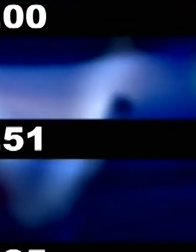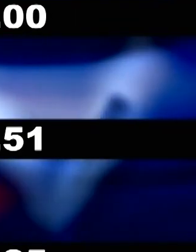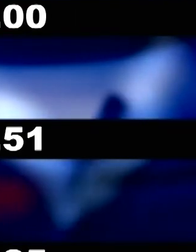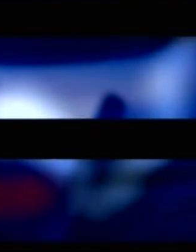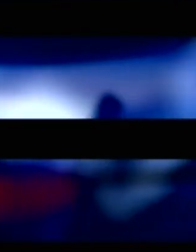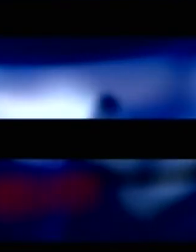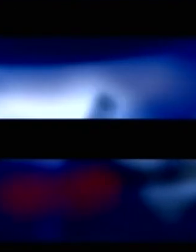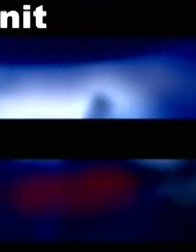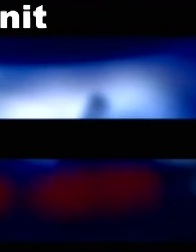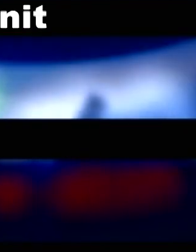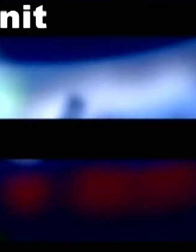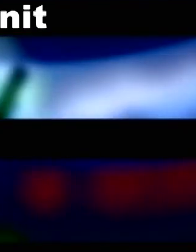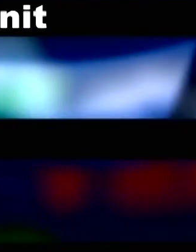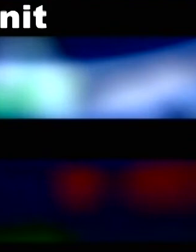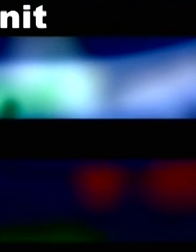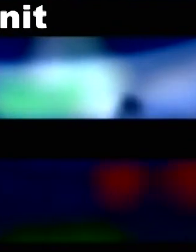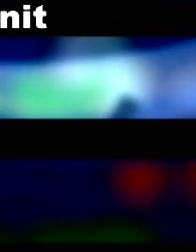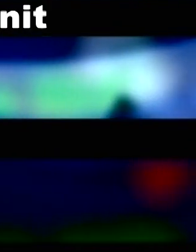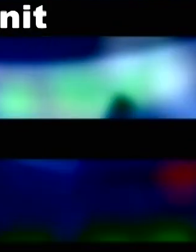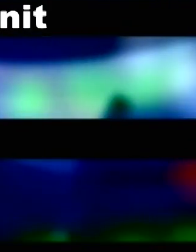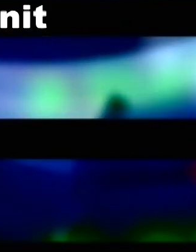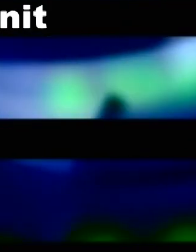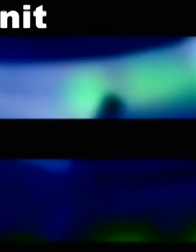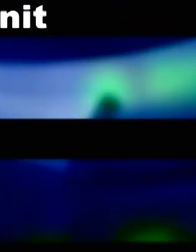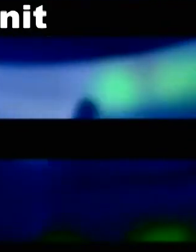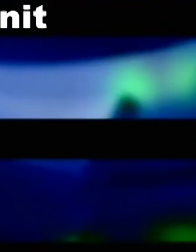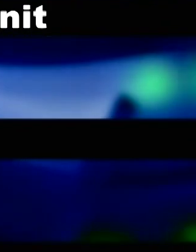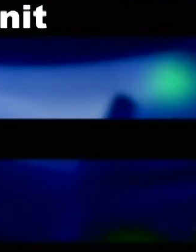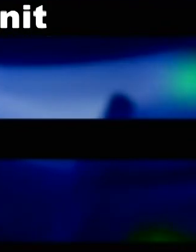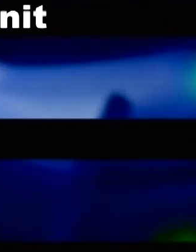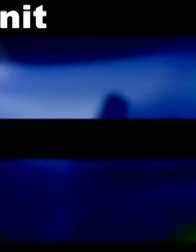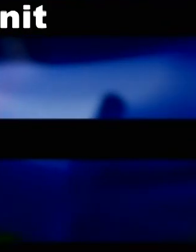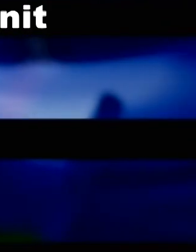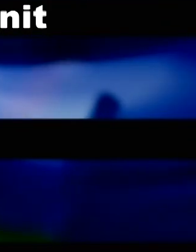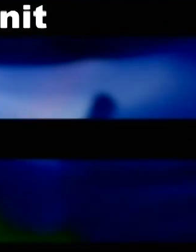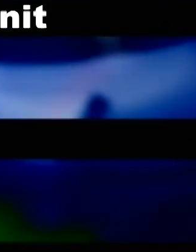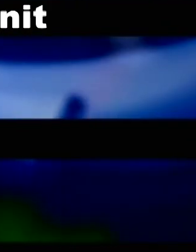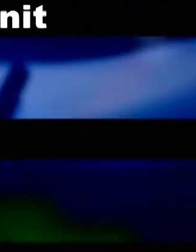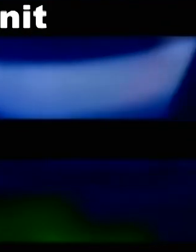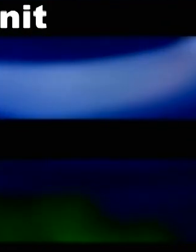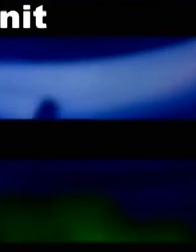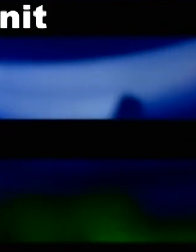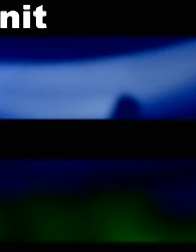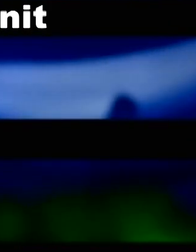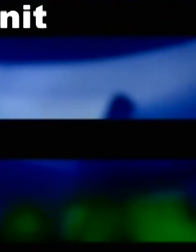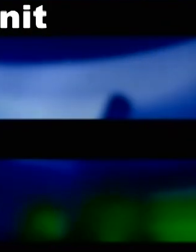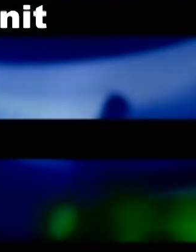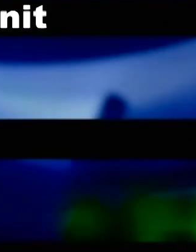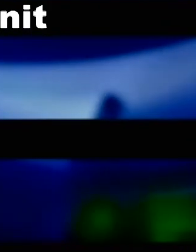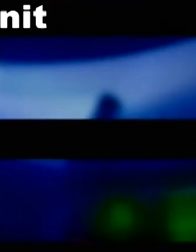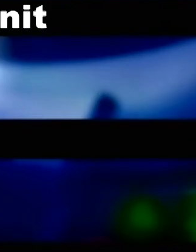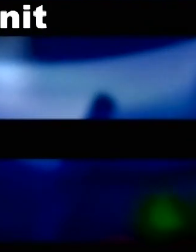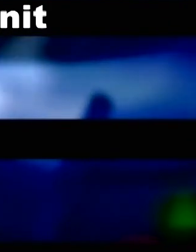$188,320. And here in Barbados, Epley Caribbean Property Fund SCC Value Fund was